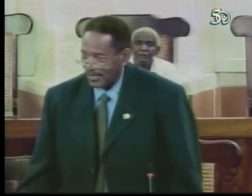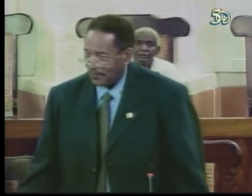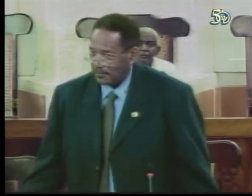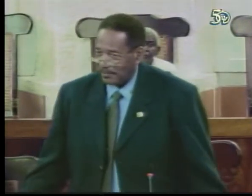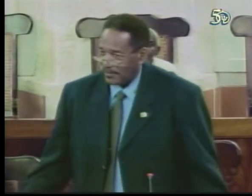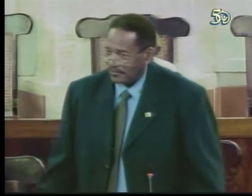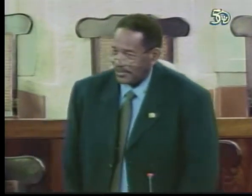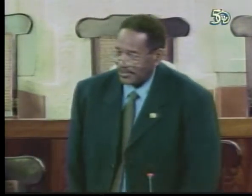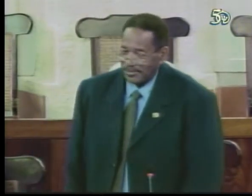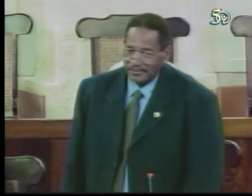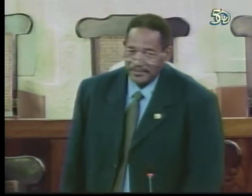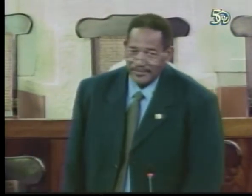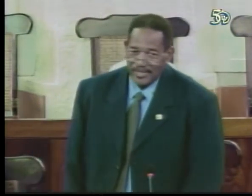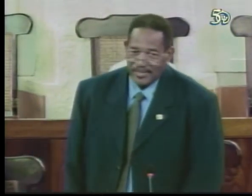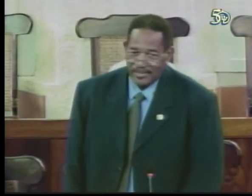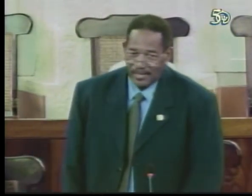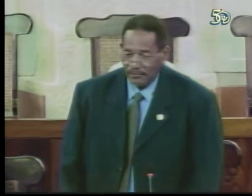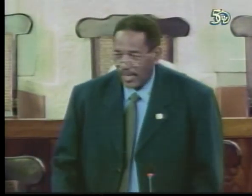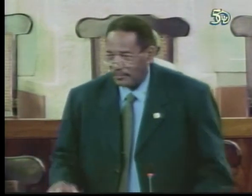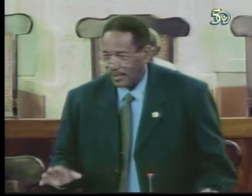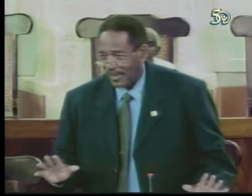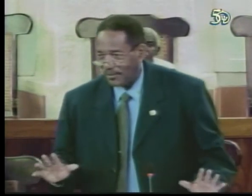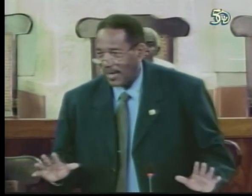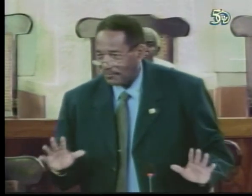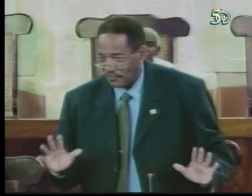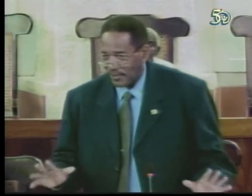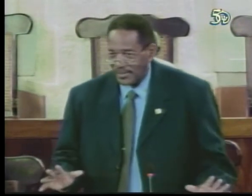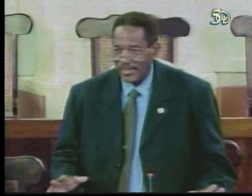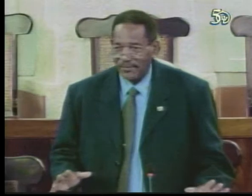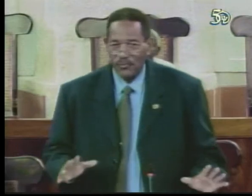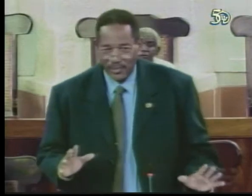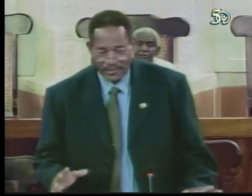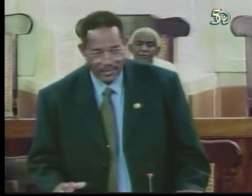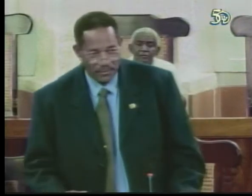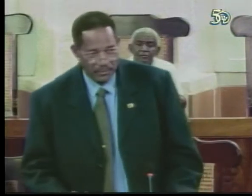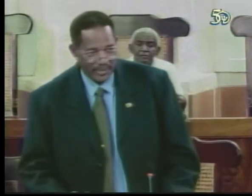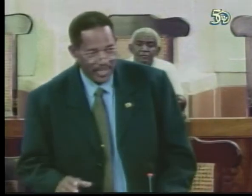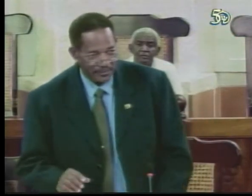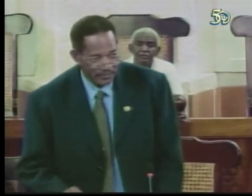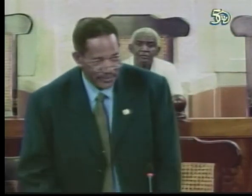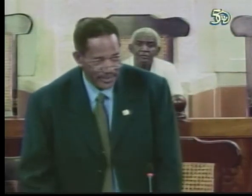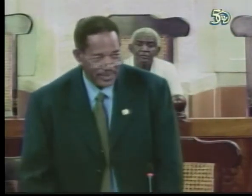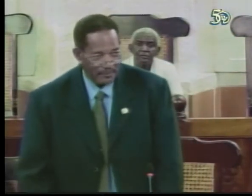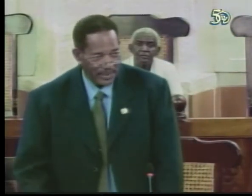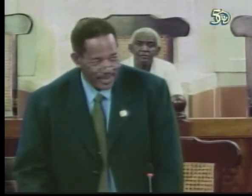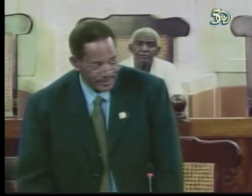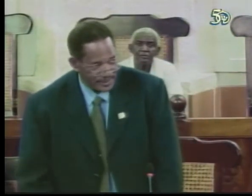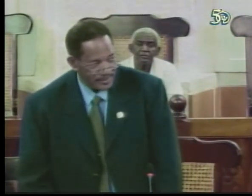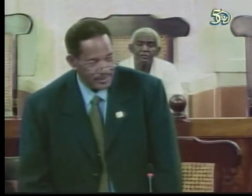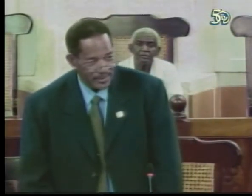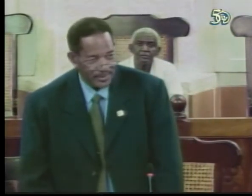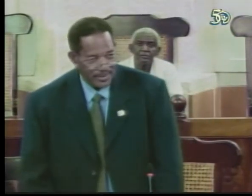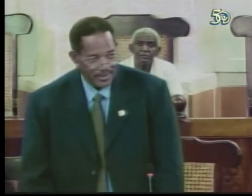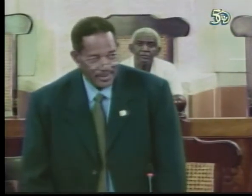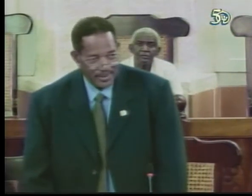feeling that we may pay for the sugar. I don't have the figures, I never worked it out, but I have a feeling that